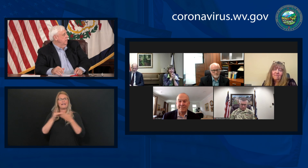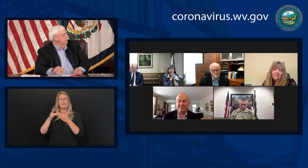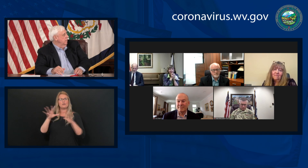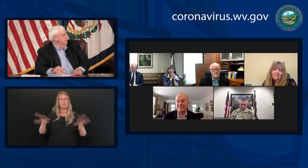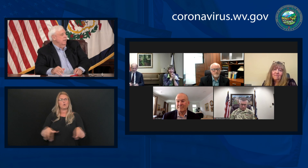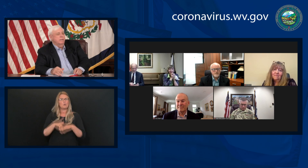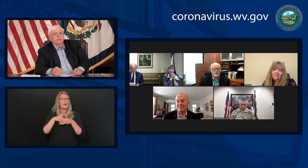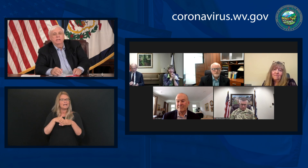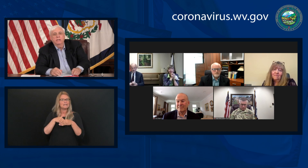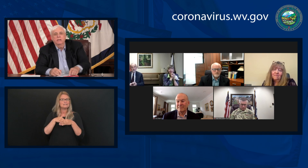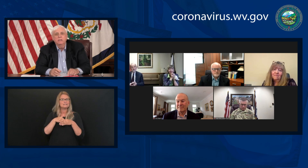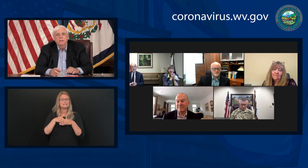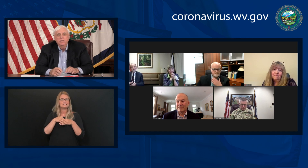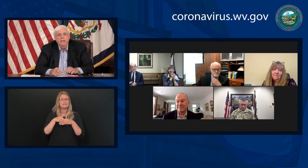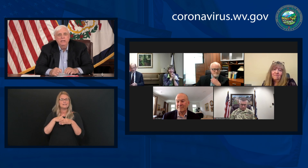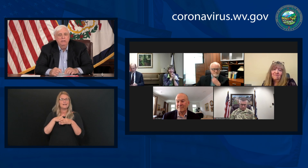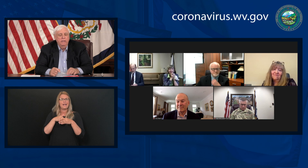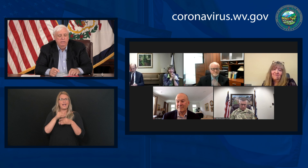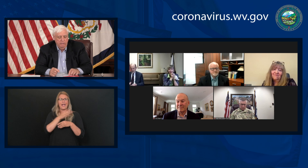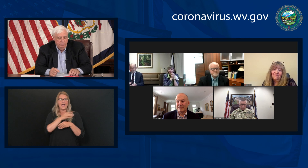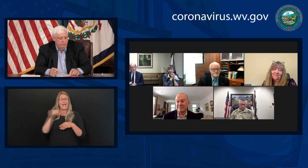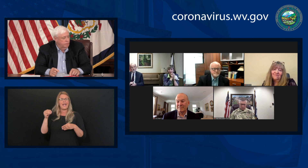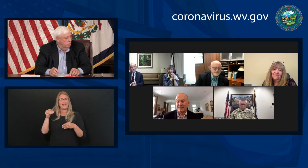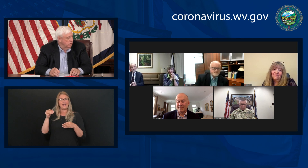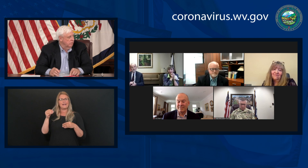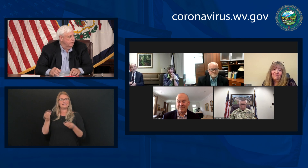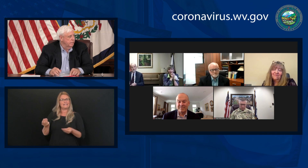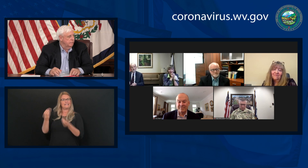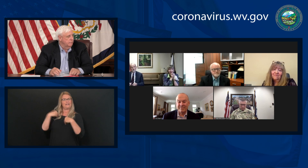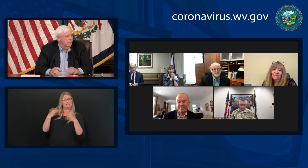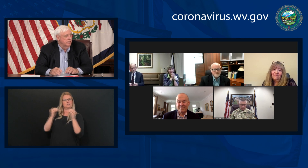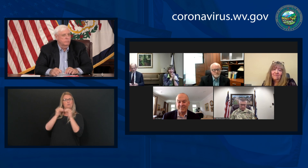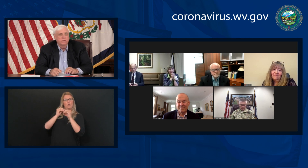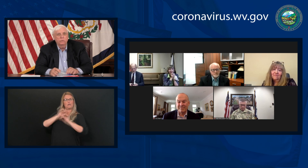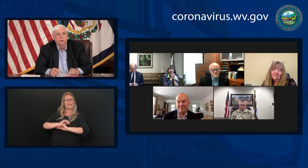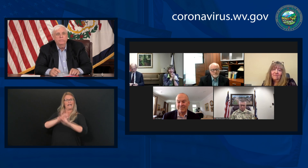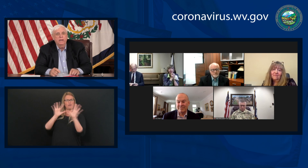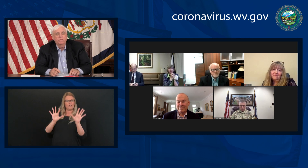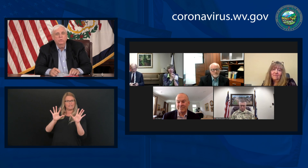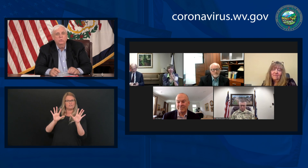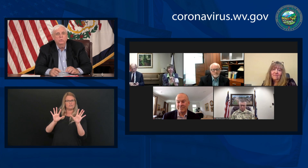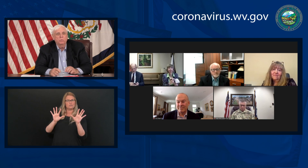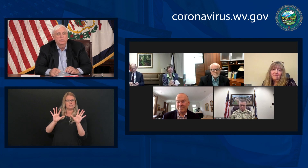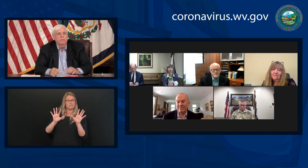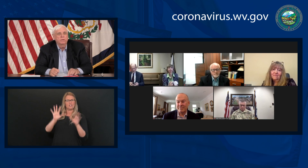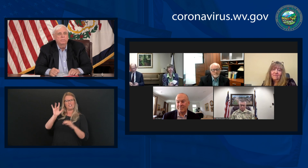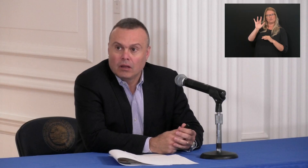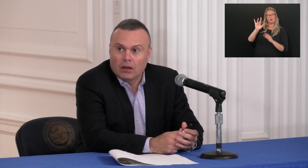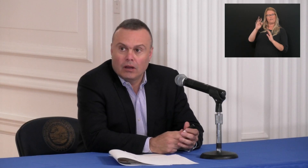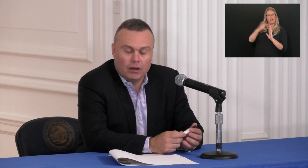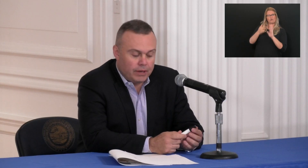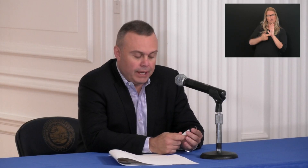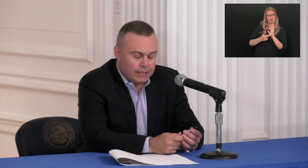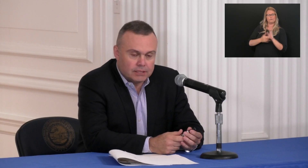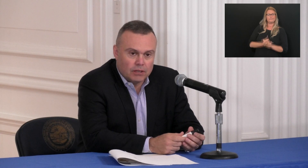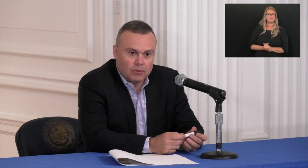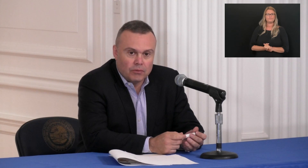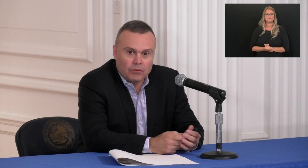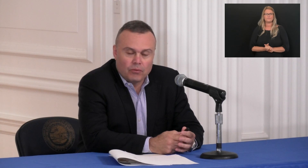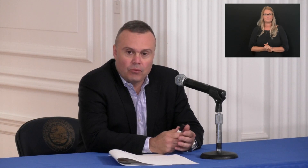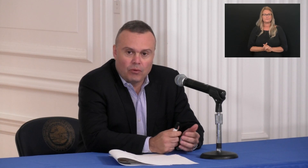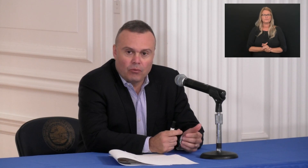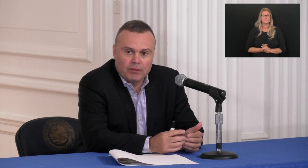and things like that, and give some more clarification, I guess, to the 25 rule and whatever. Okay,